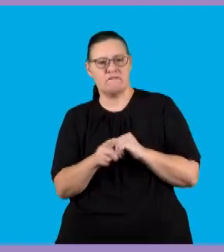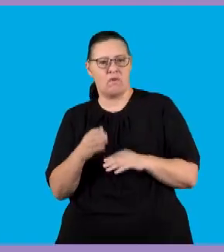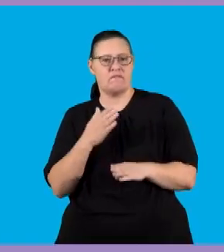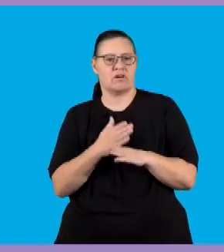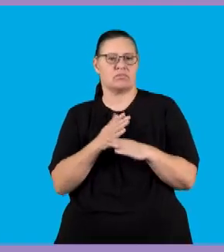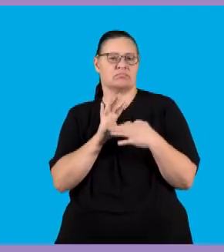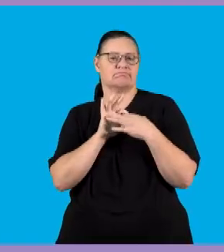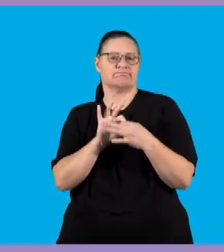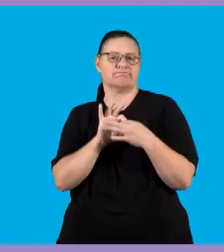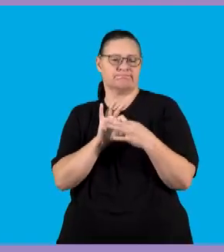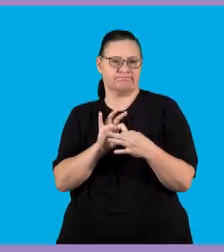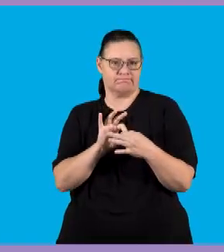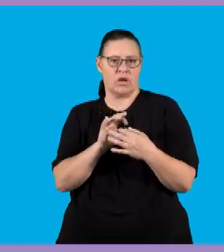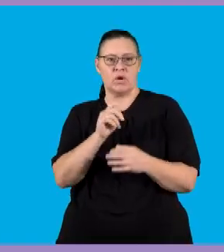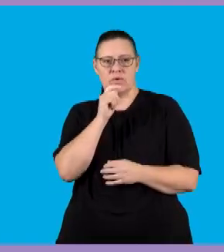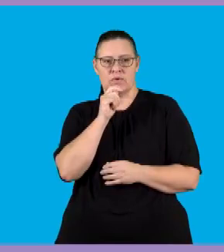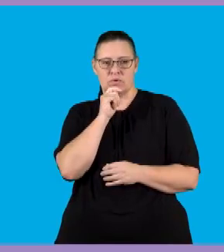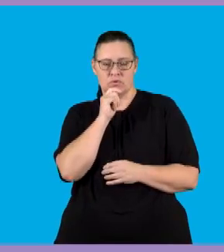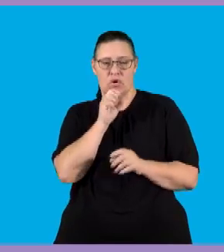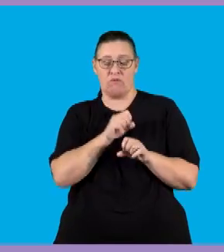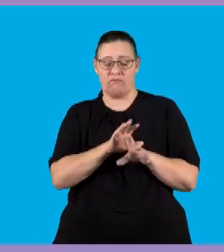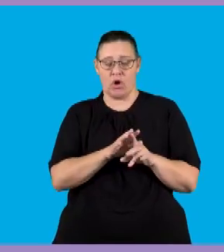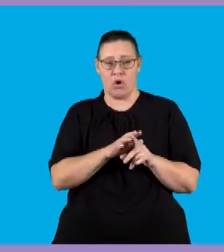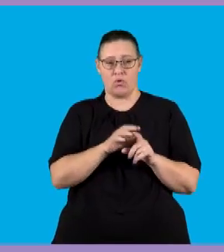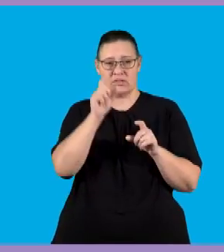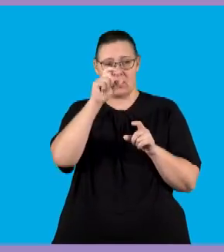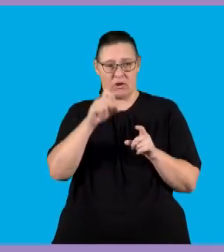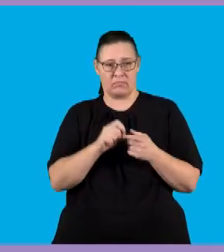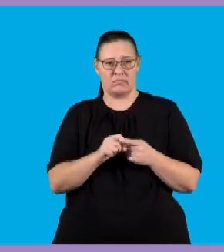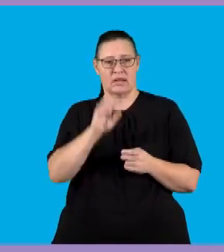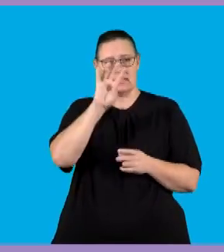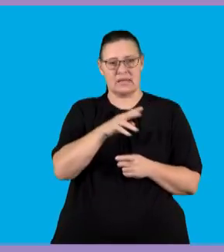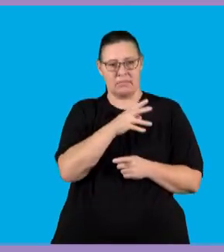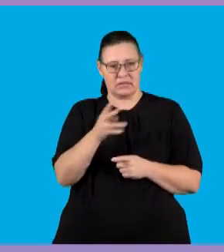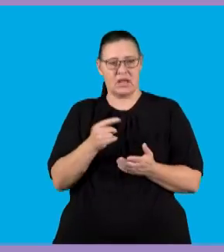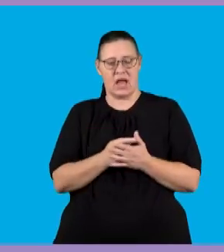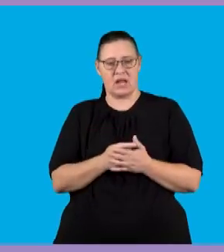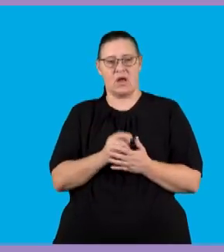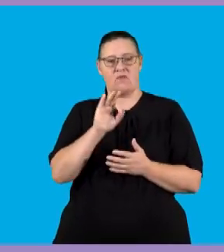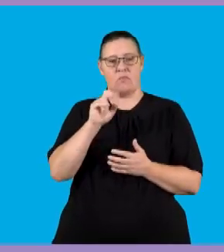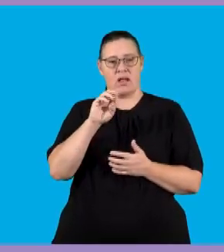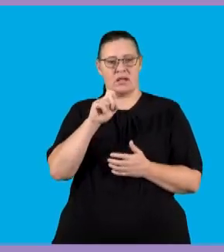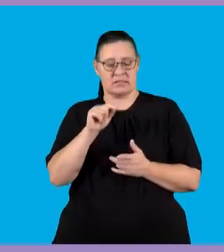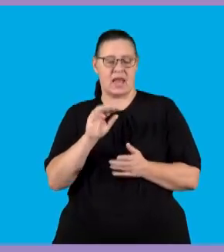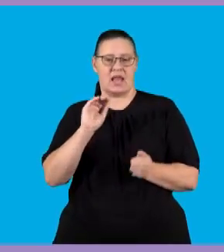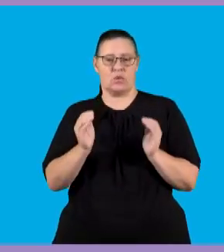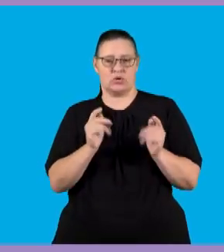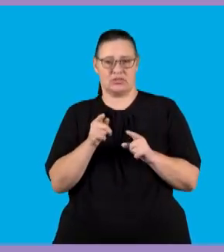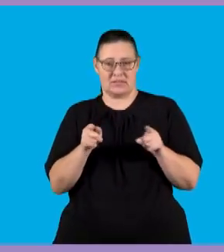for any functional relationship using flow diagrams, tables, and formulas